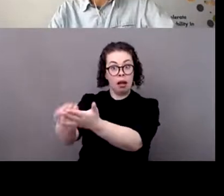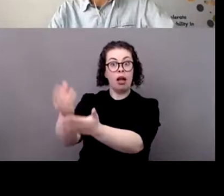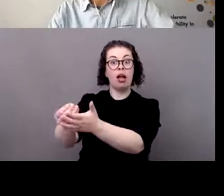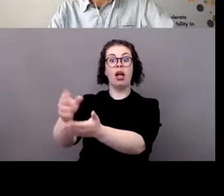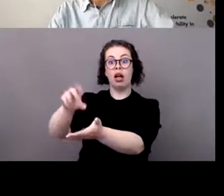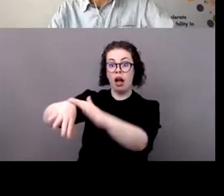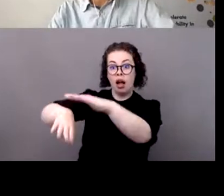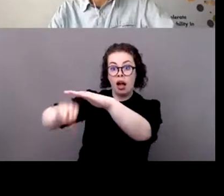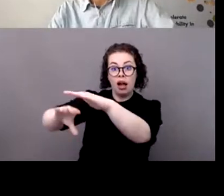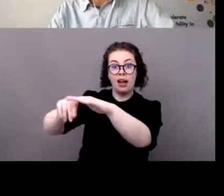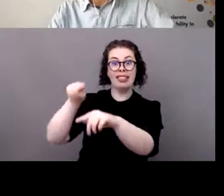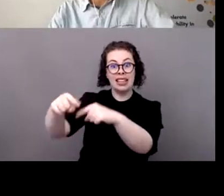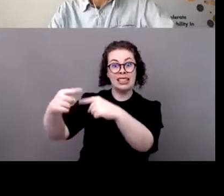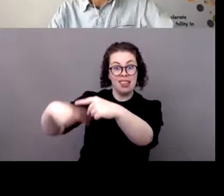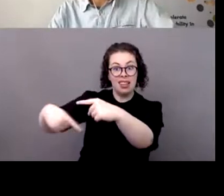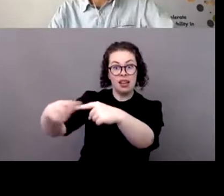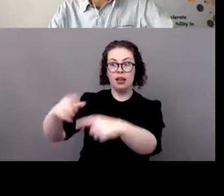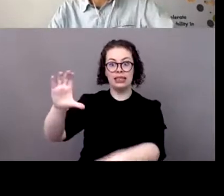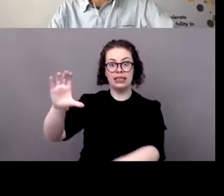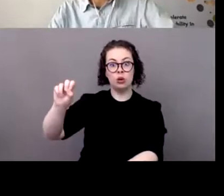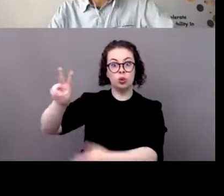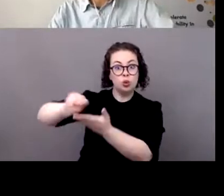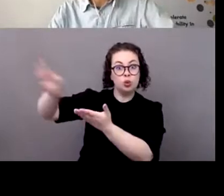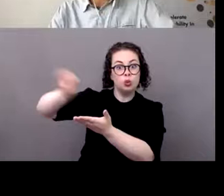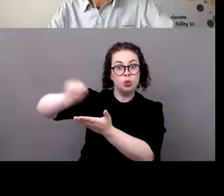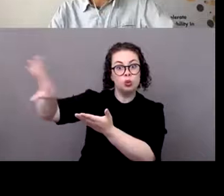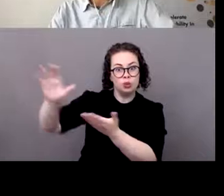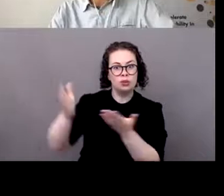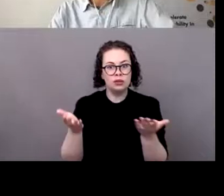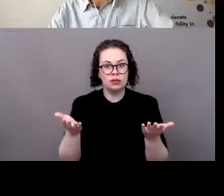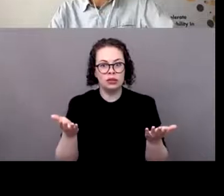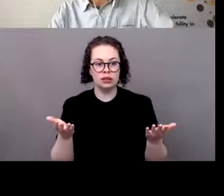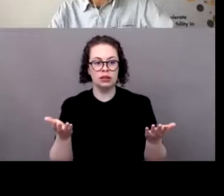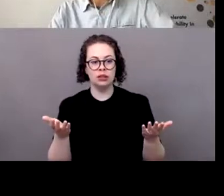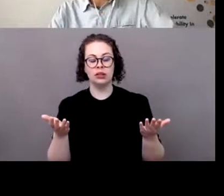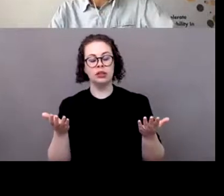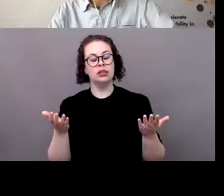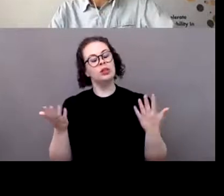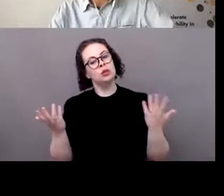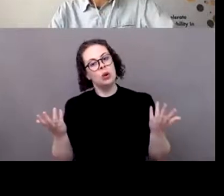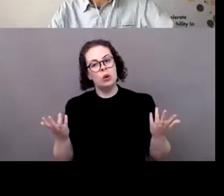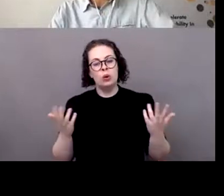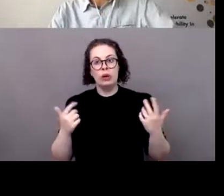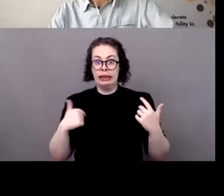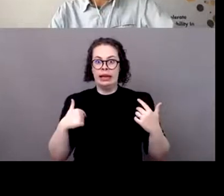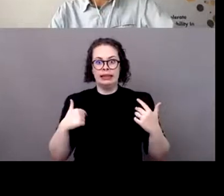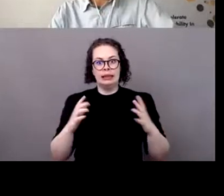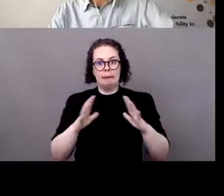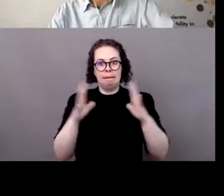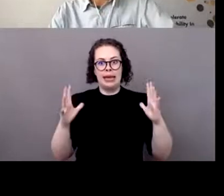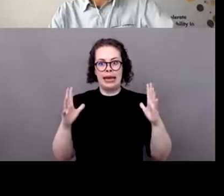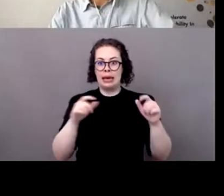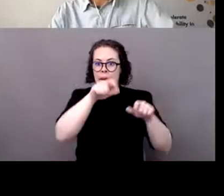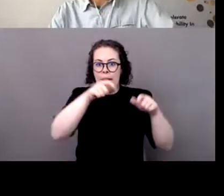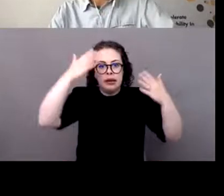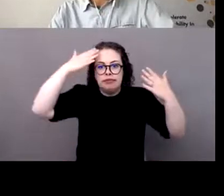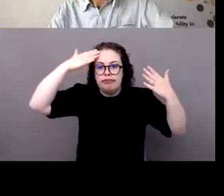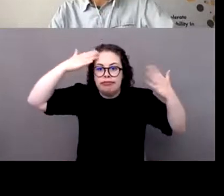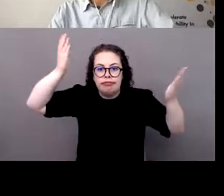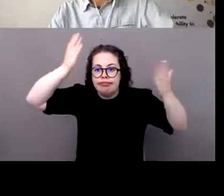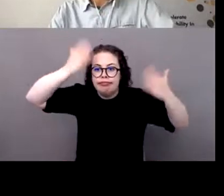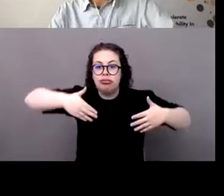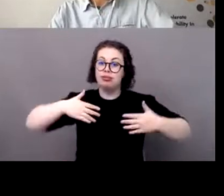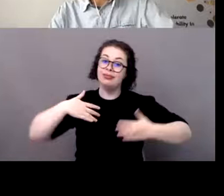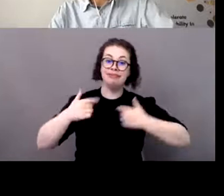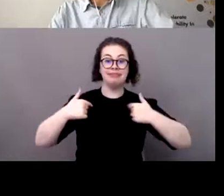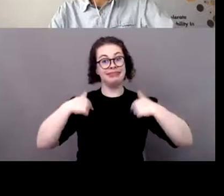virtually. So that was a comment on the IT side. Maybe just a few words on the